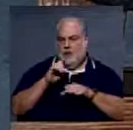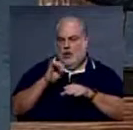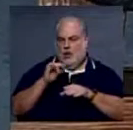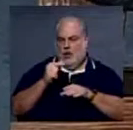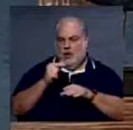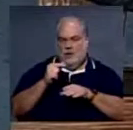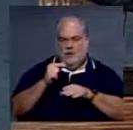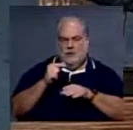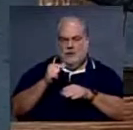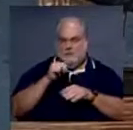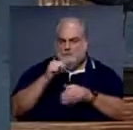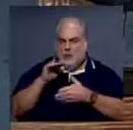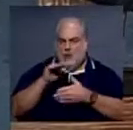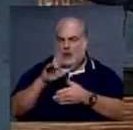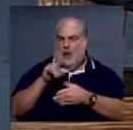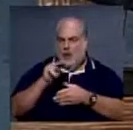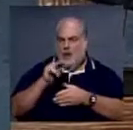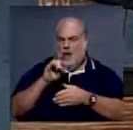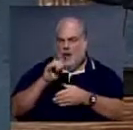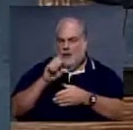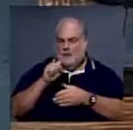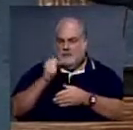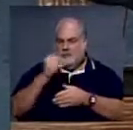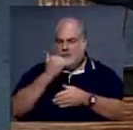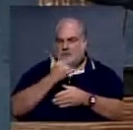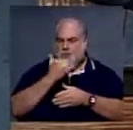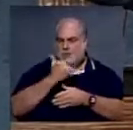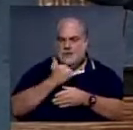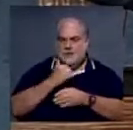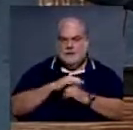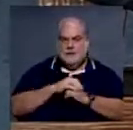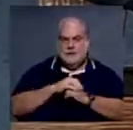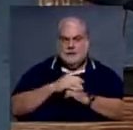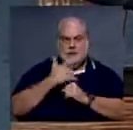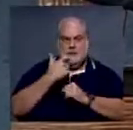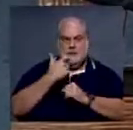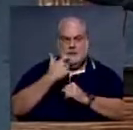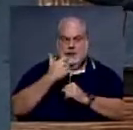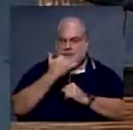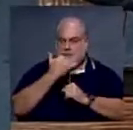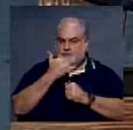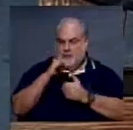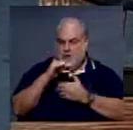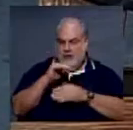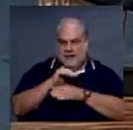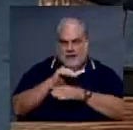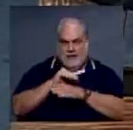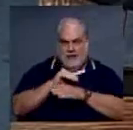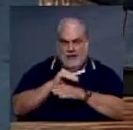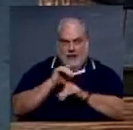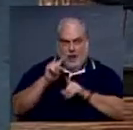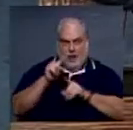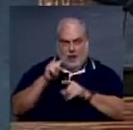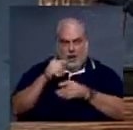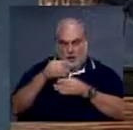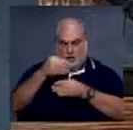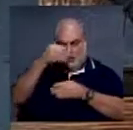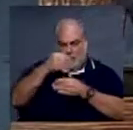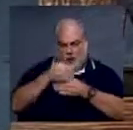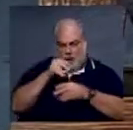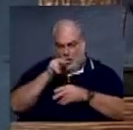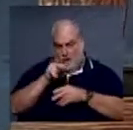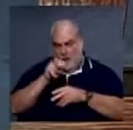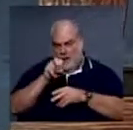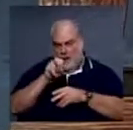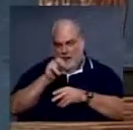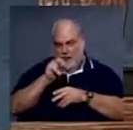going on. It wasn't long ago that they were barking in the middle of the night, and I got up and looked out, and there was, an Entergy